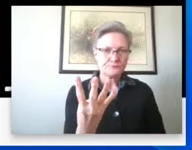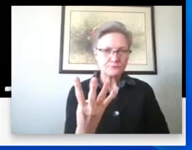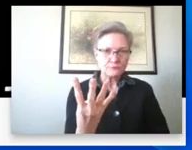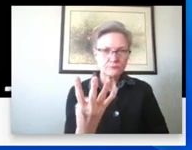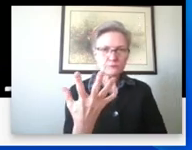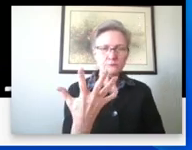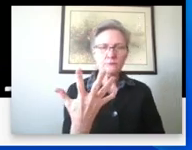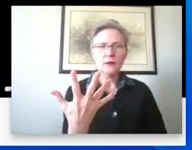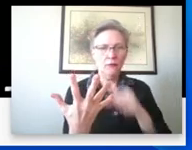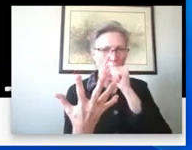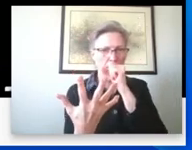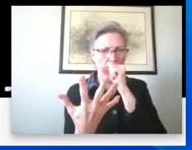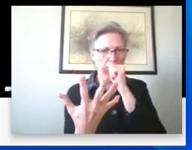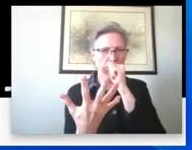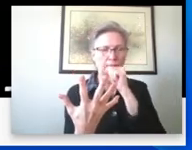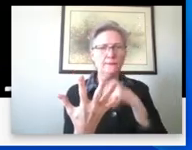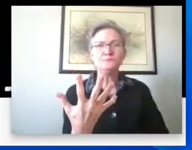5,